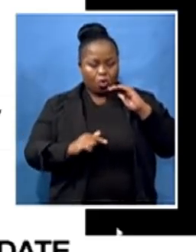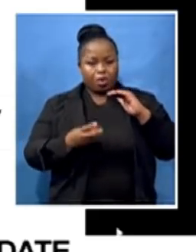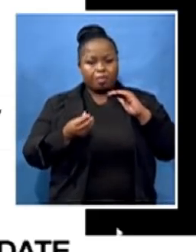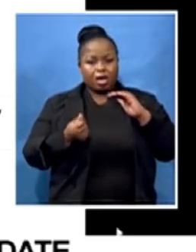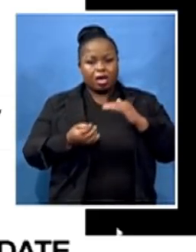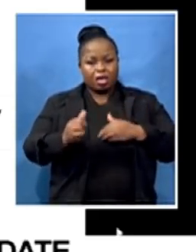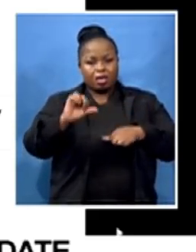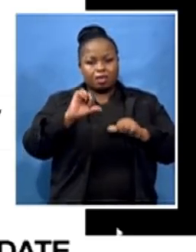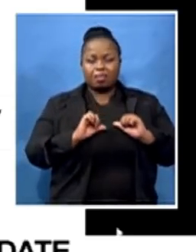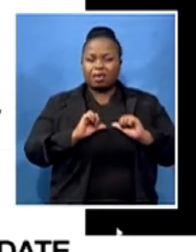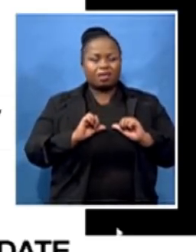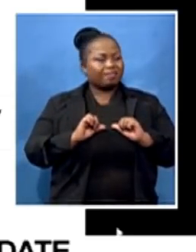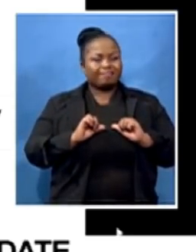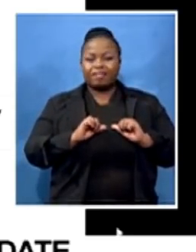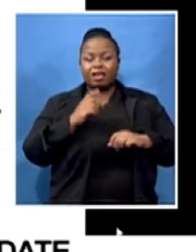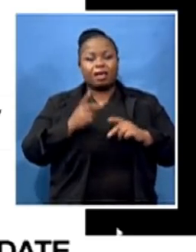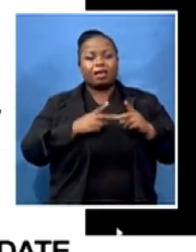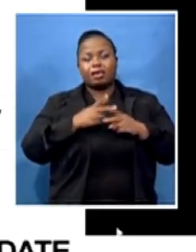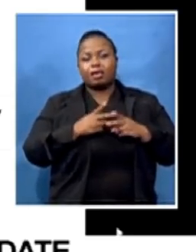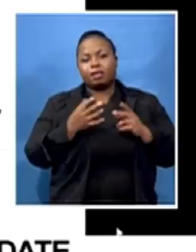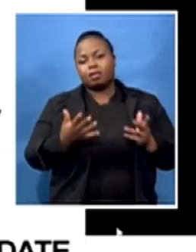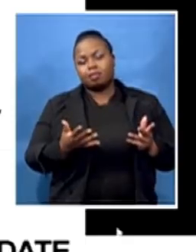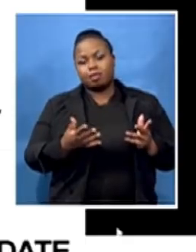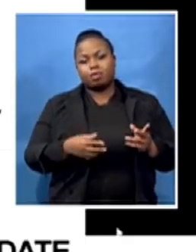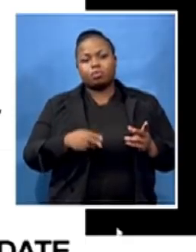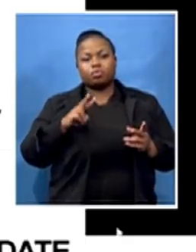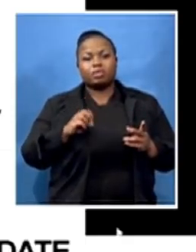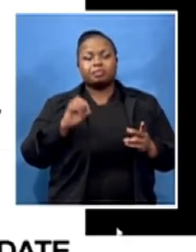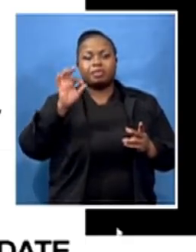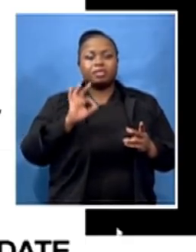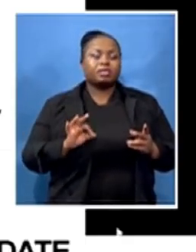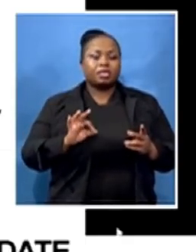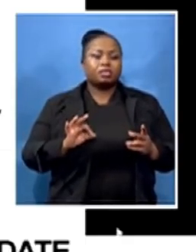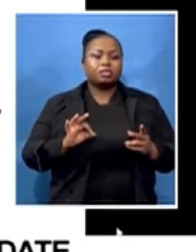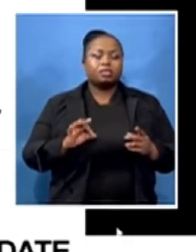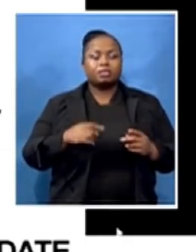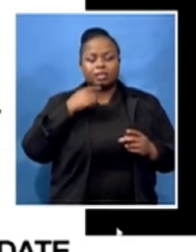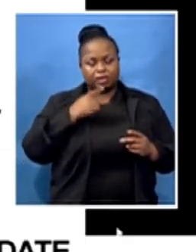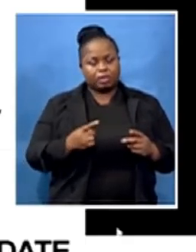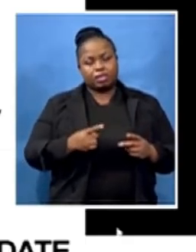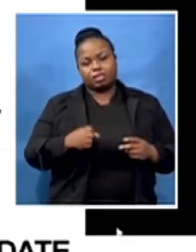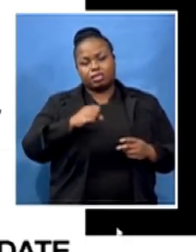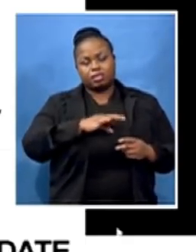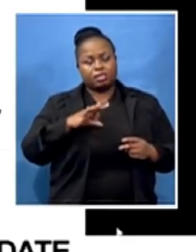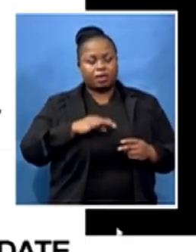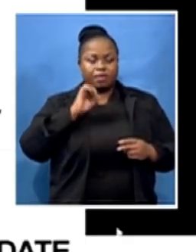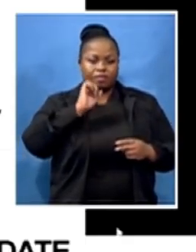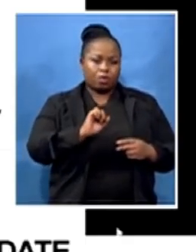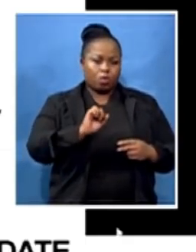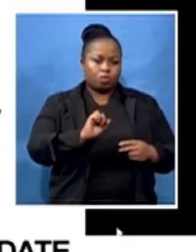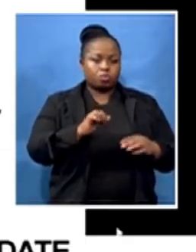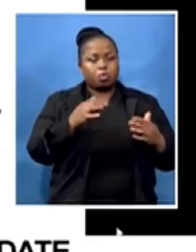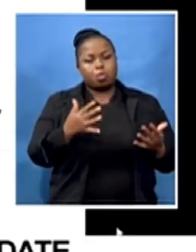them indicate that they were going to lay off workers either temporarily or permanently. The